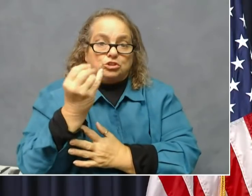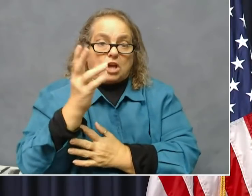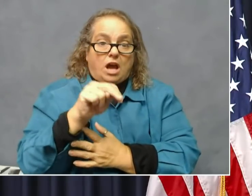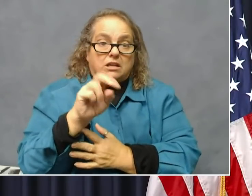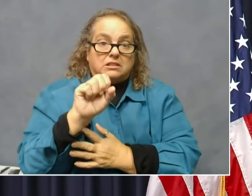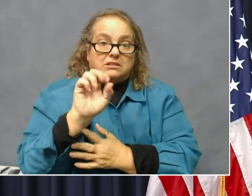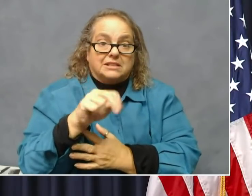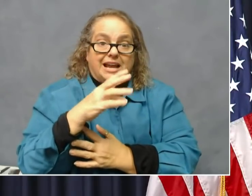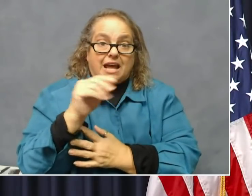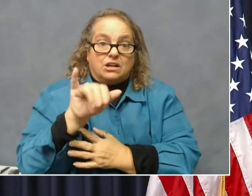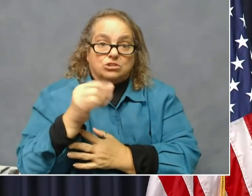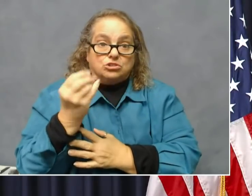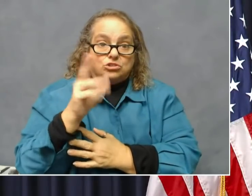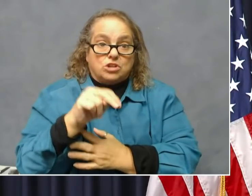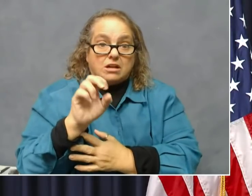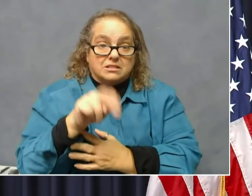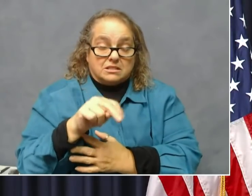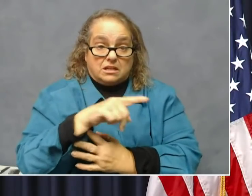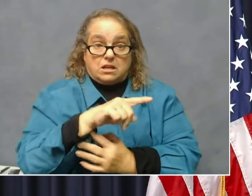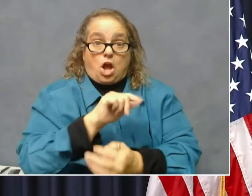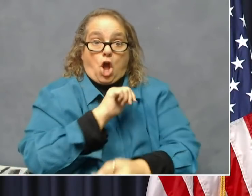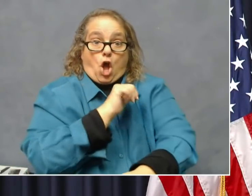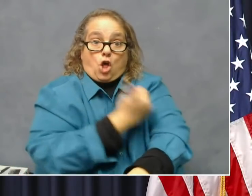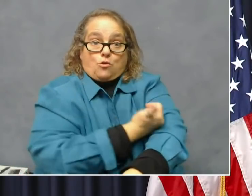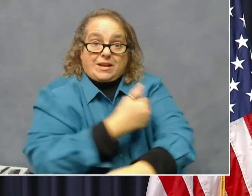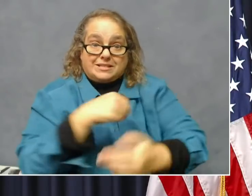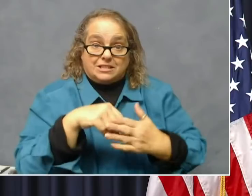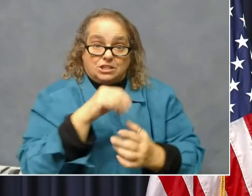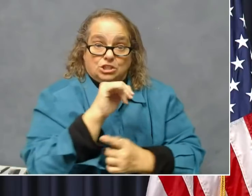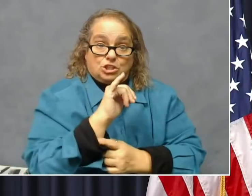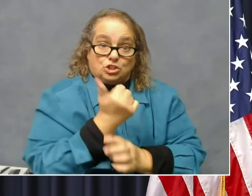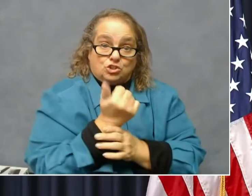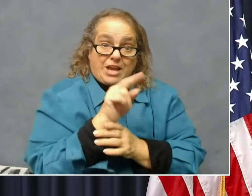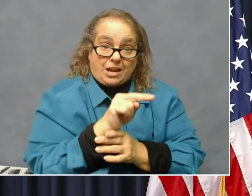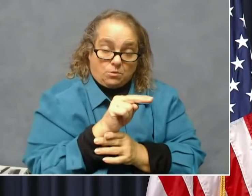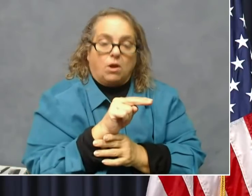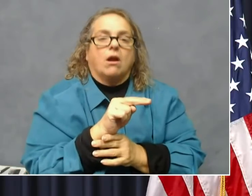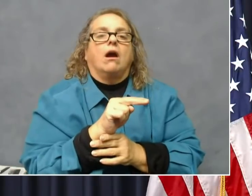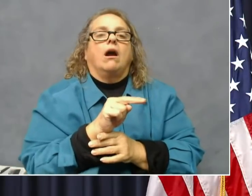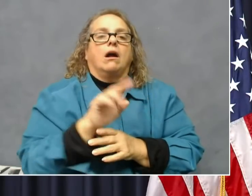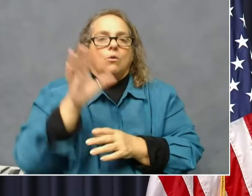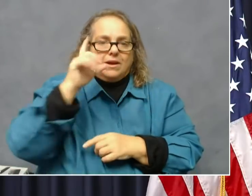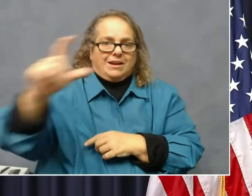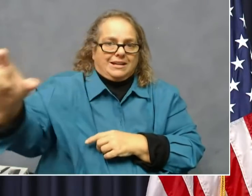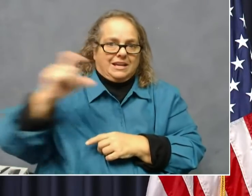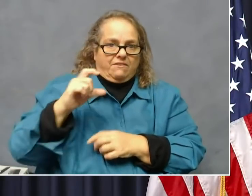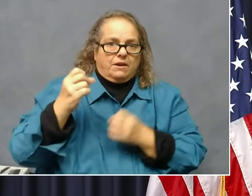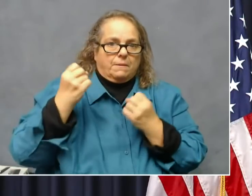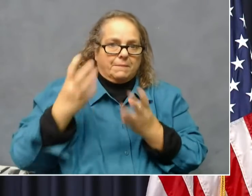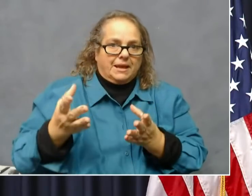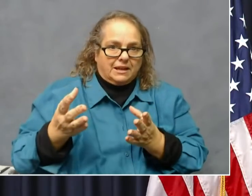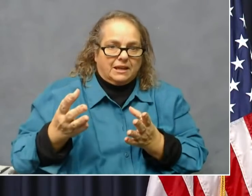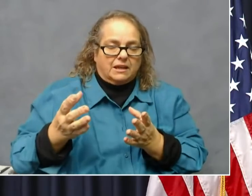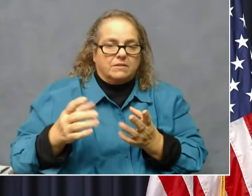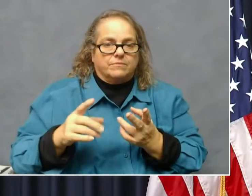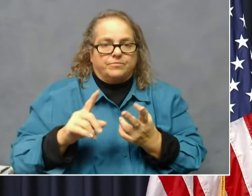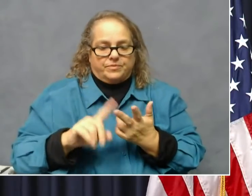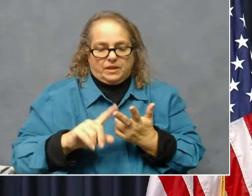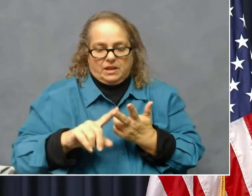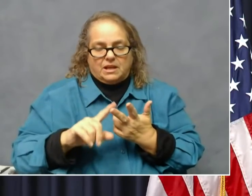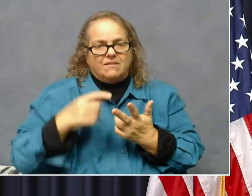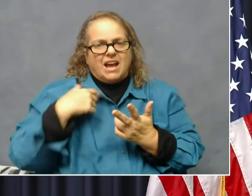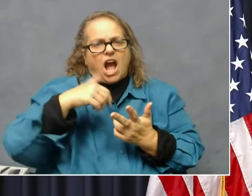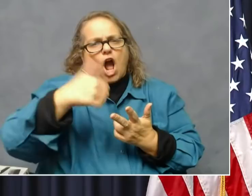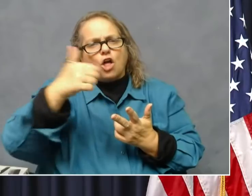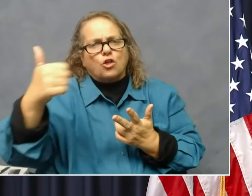in January, that'll be significant additional quantities. If AstraZeneca does as well.